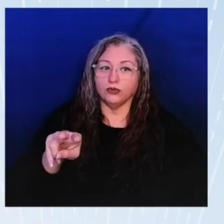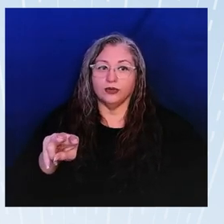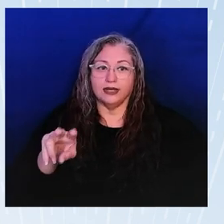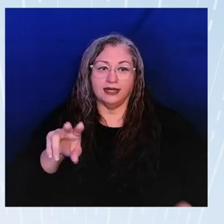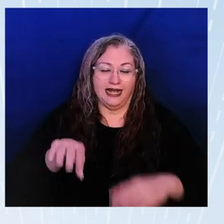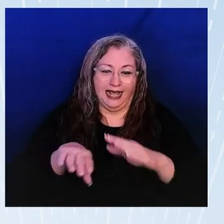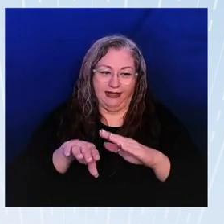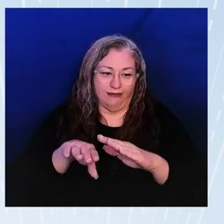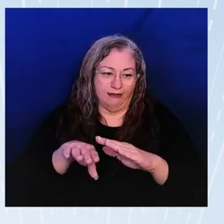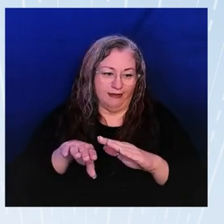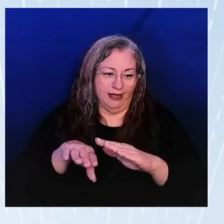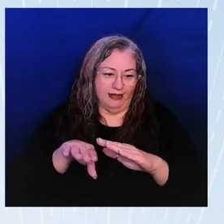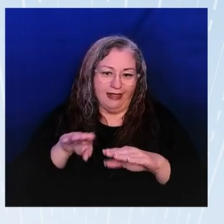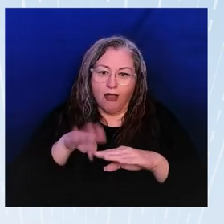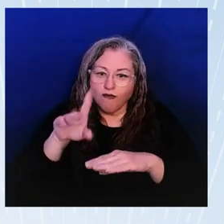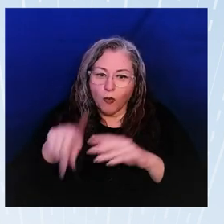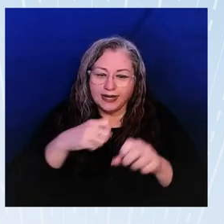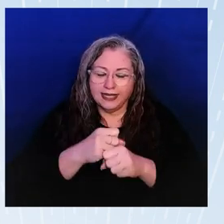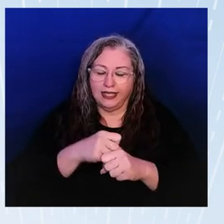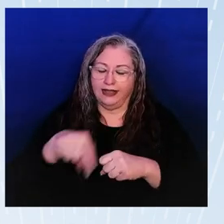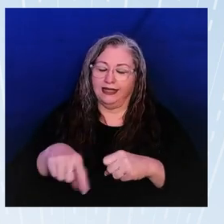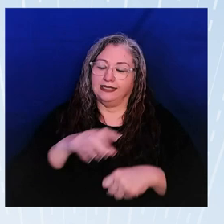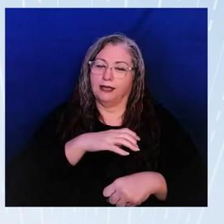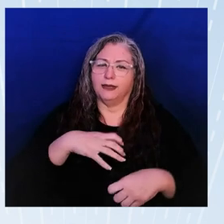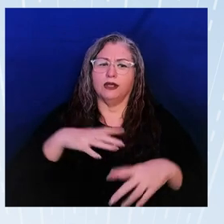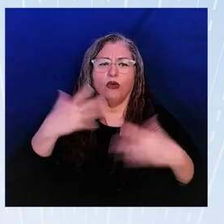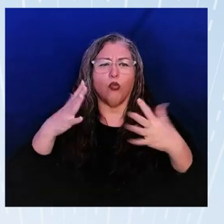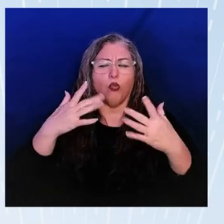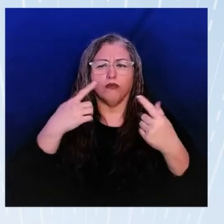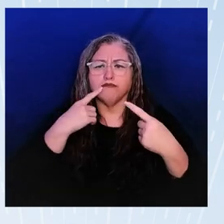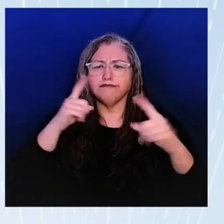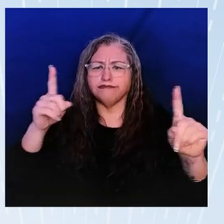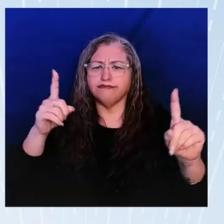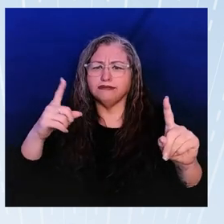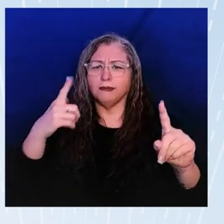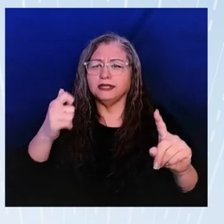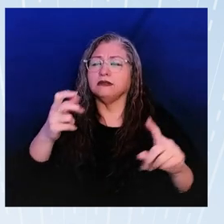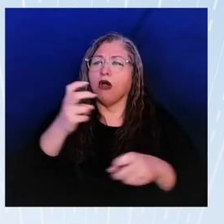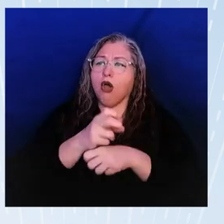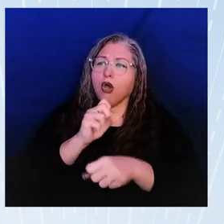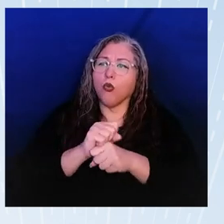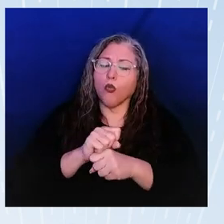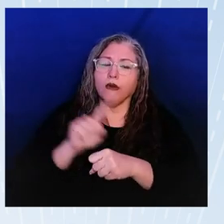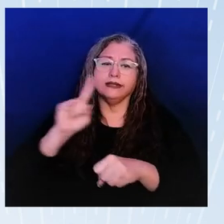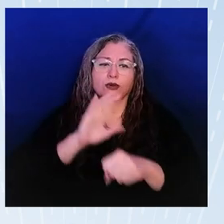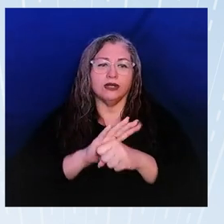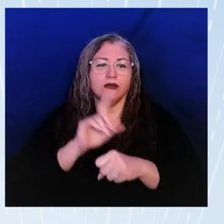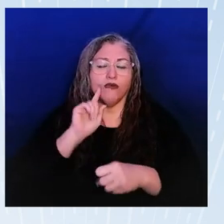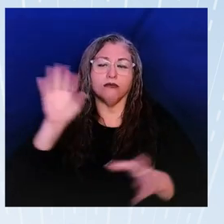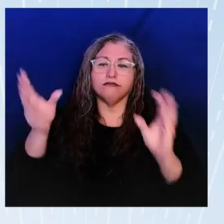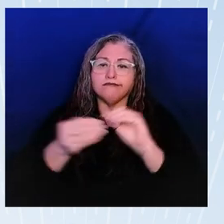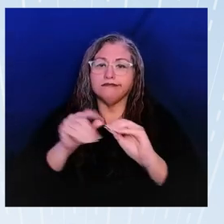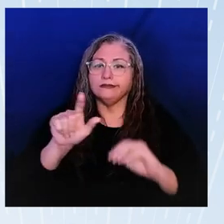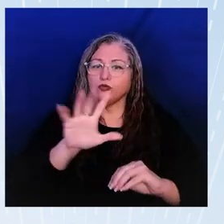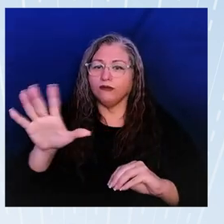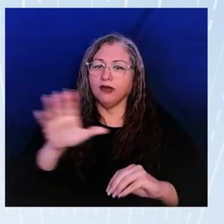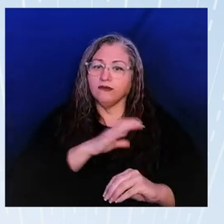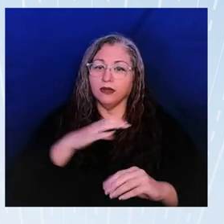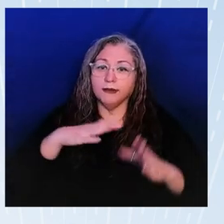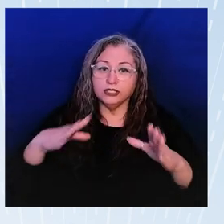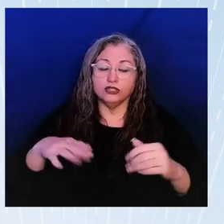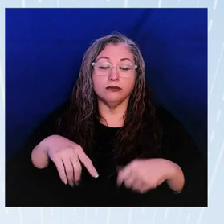over a year, this commission has already accomplished so much thanks to the hard work and dedication of our 25 commissioners, whose